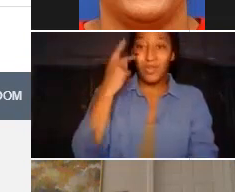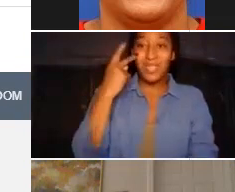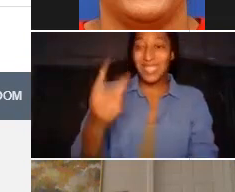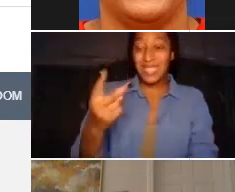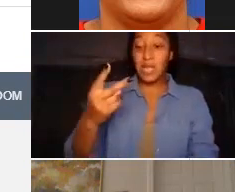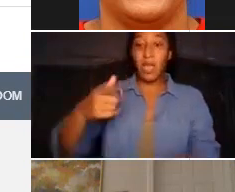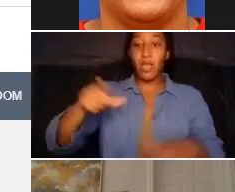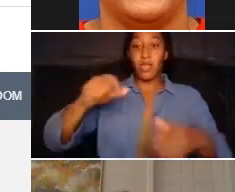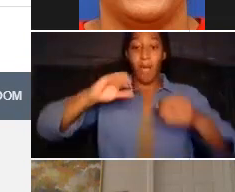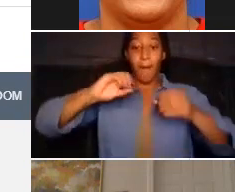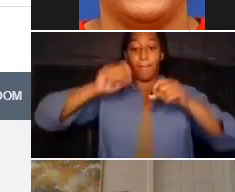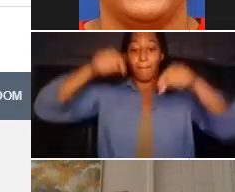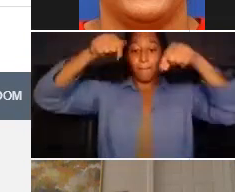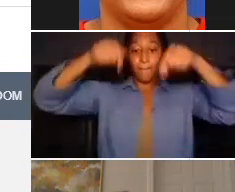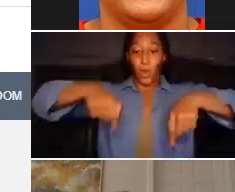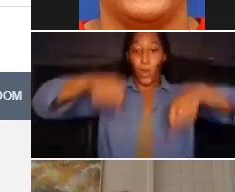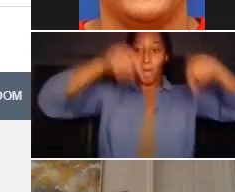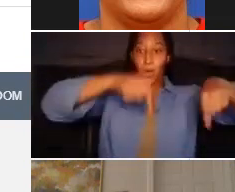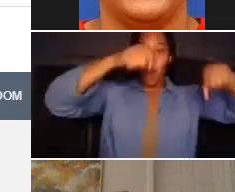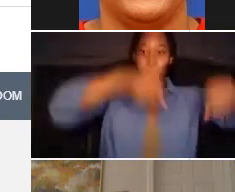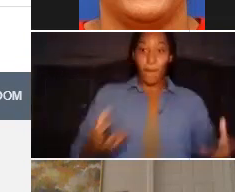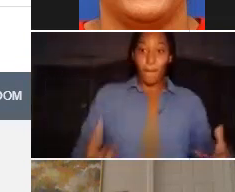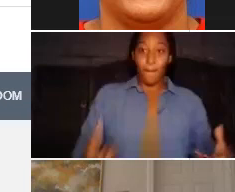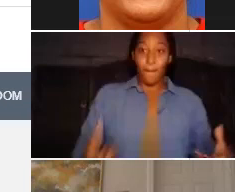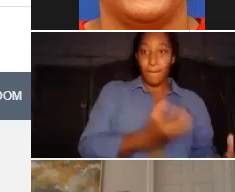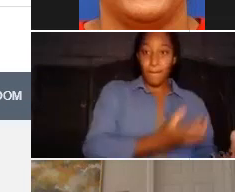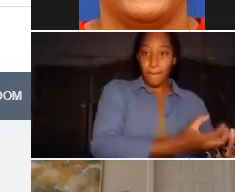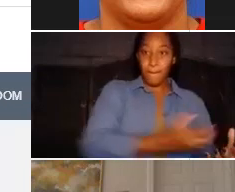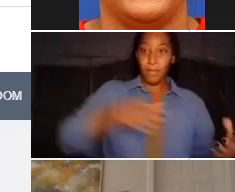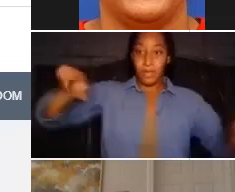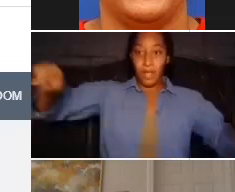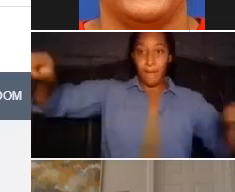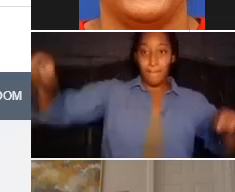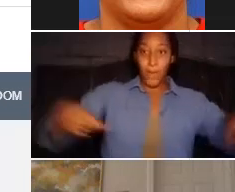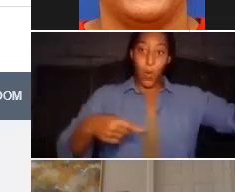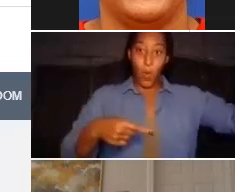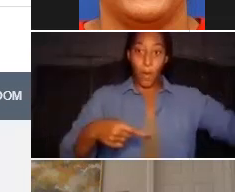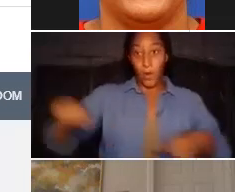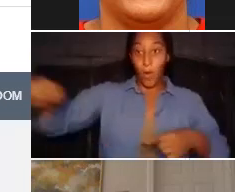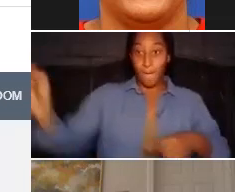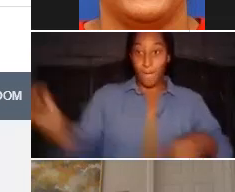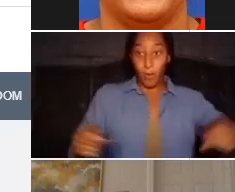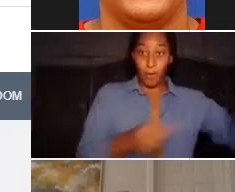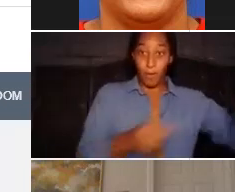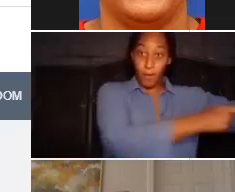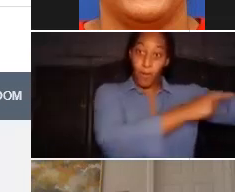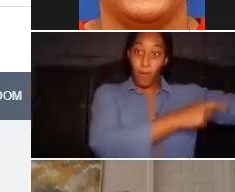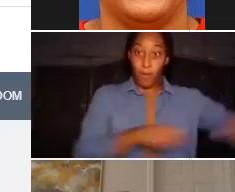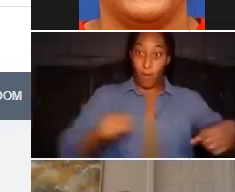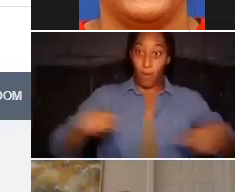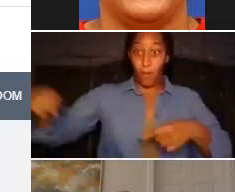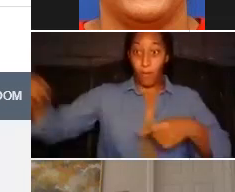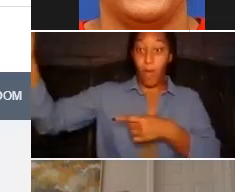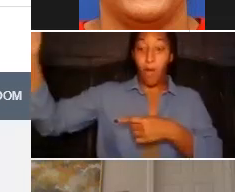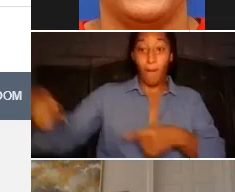with microscopic particles, atoms, and molecules, you'll find that they also oscillate. Even solids,